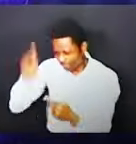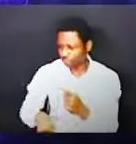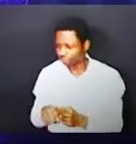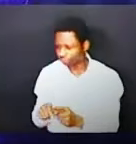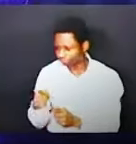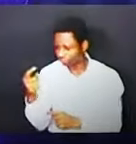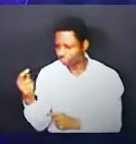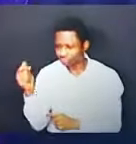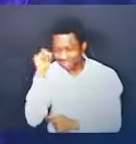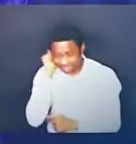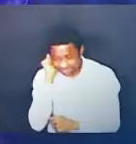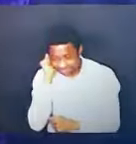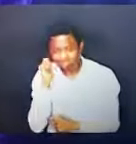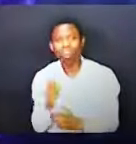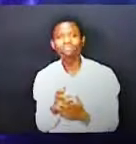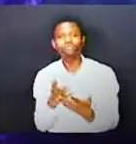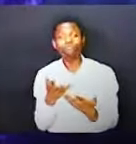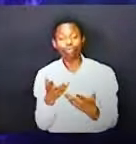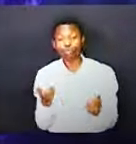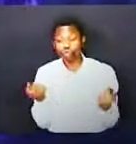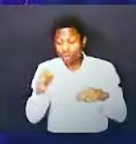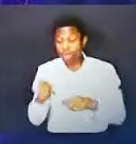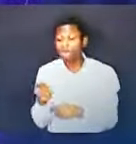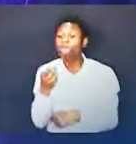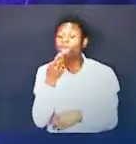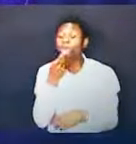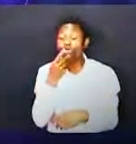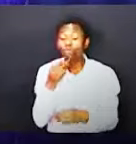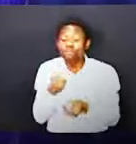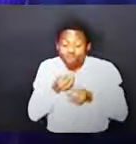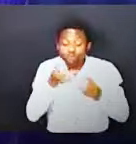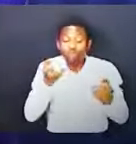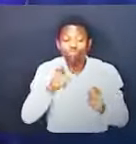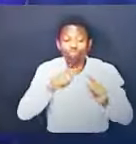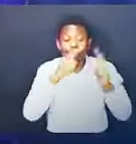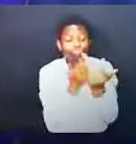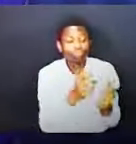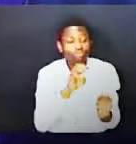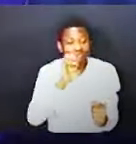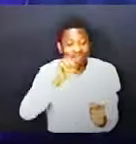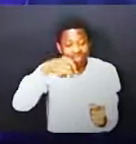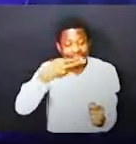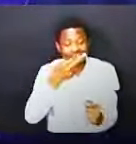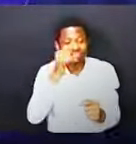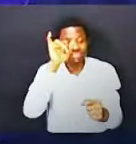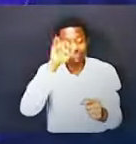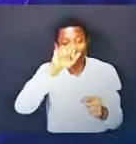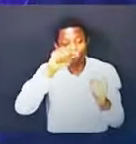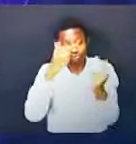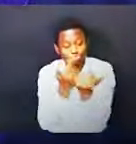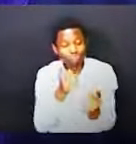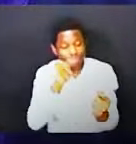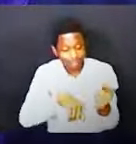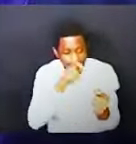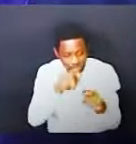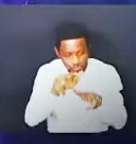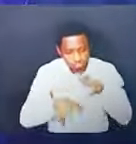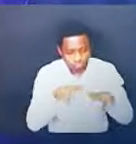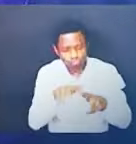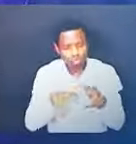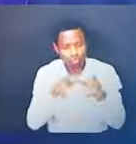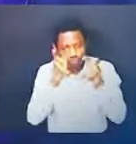So when Paul says that the Ephesians should walk worthy of the calling they have received, he